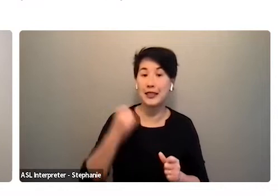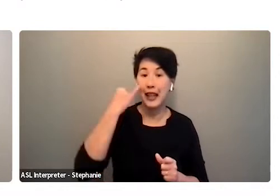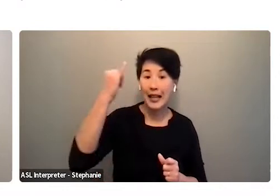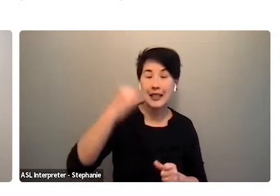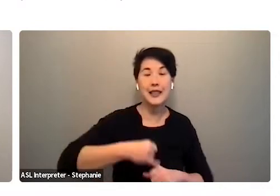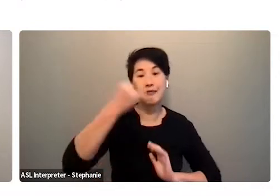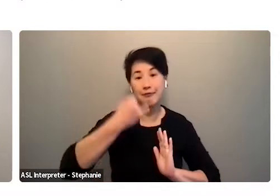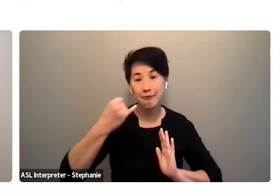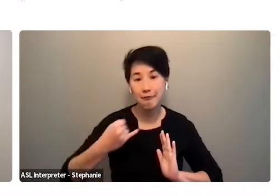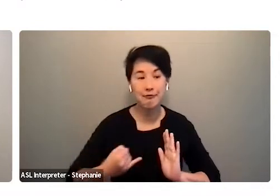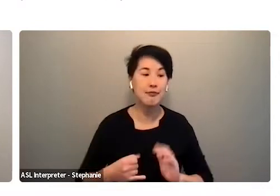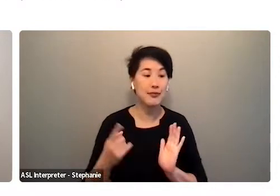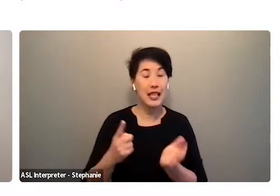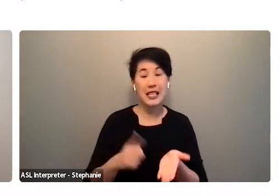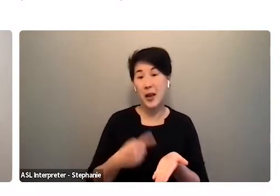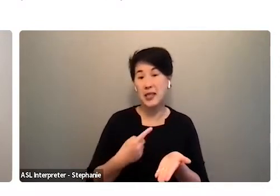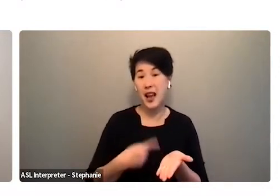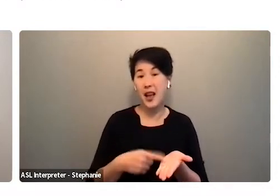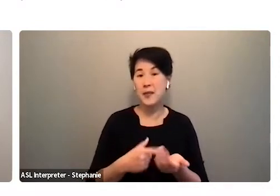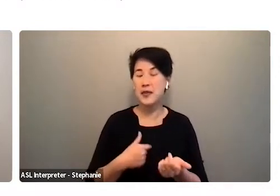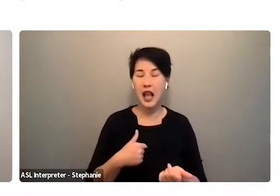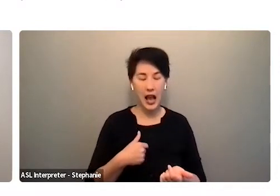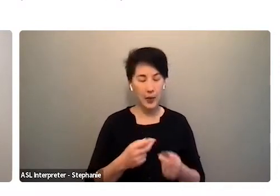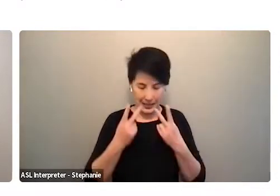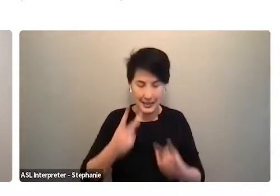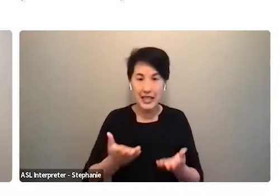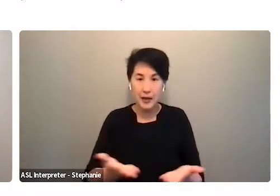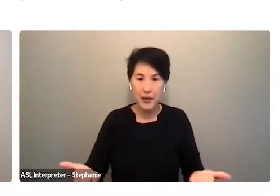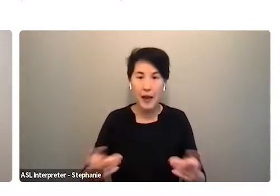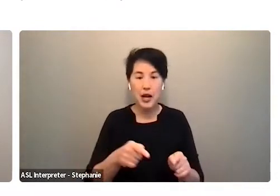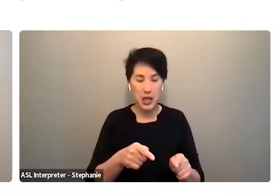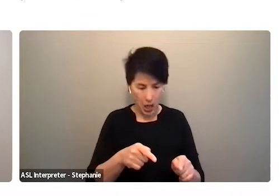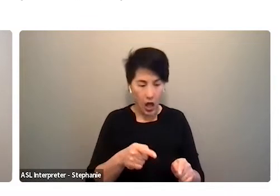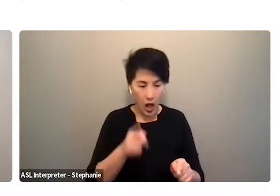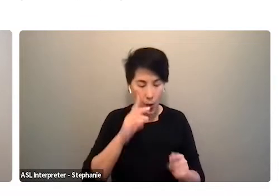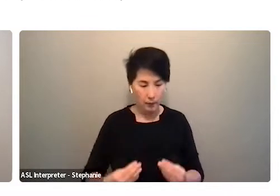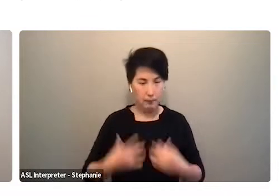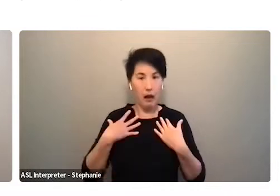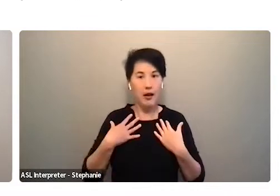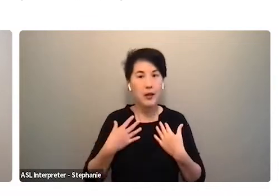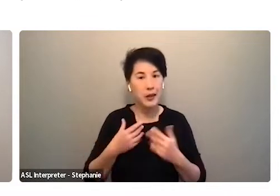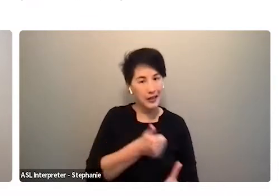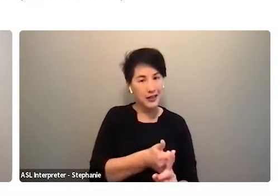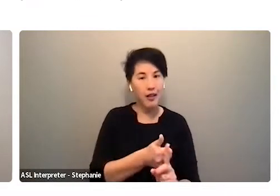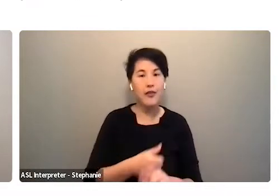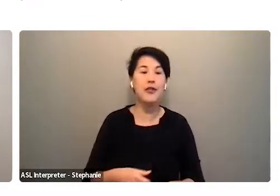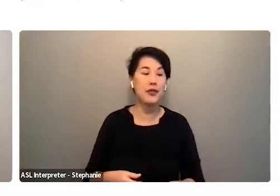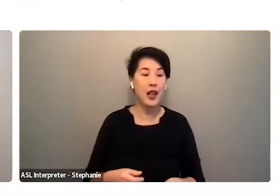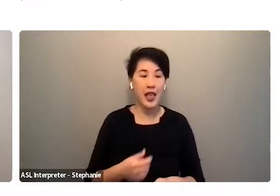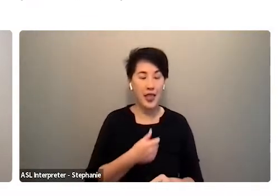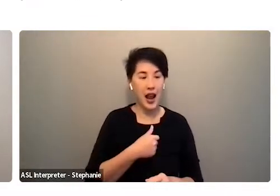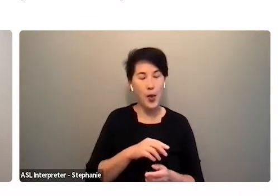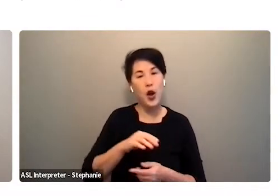sketch. Sometimes I would just get a feel from the fabric and have the fabric speak to me personally. And I would just document